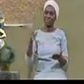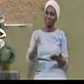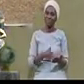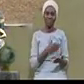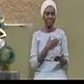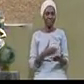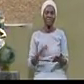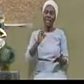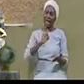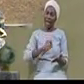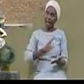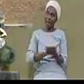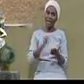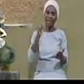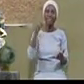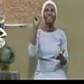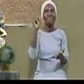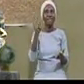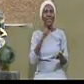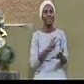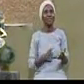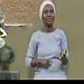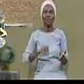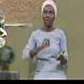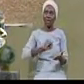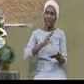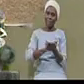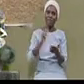Is it well with you?